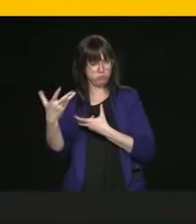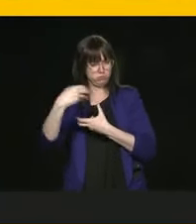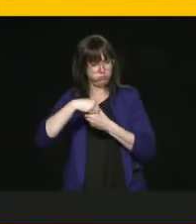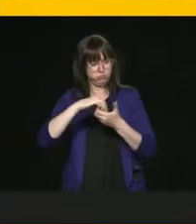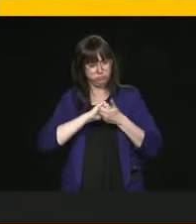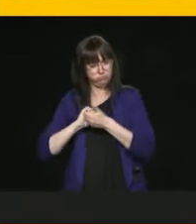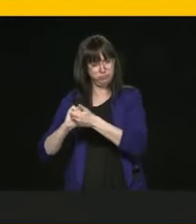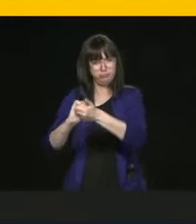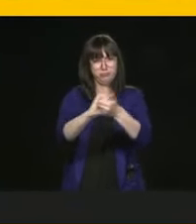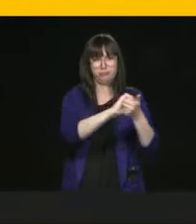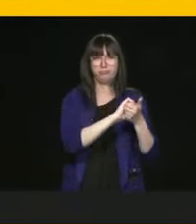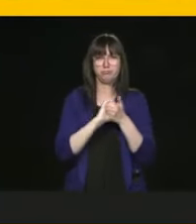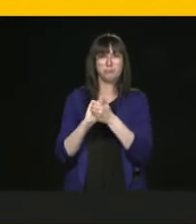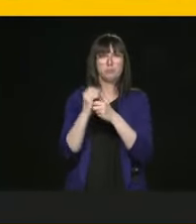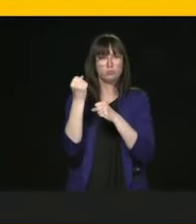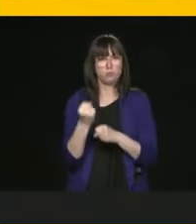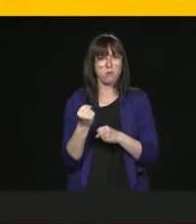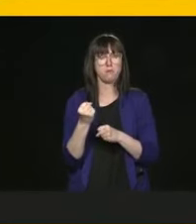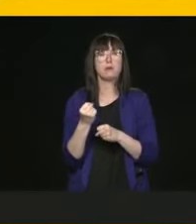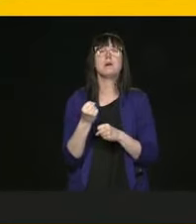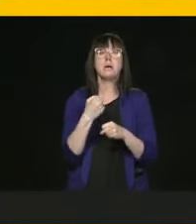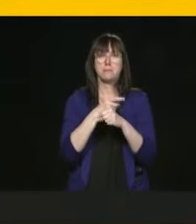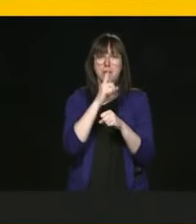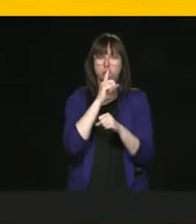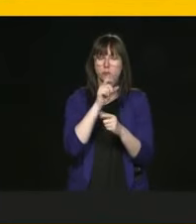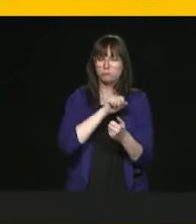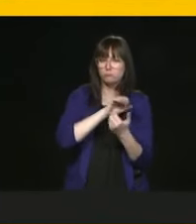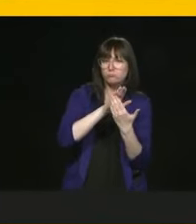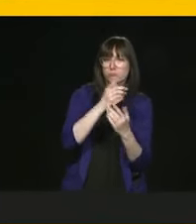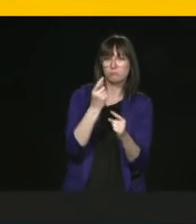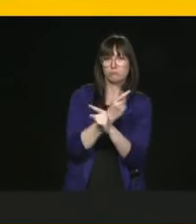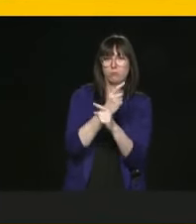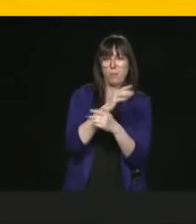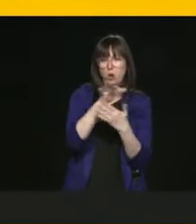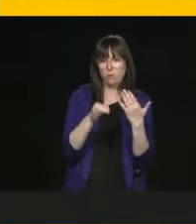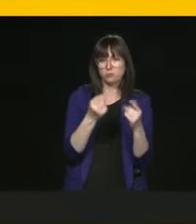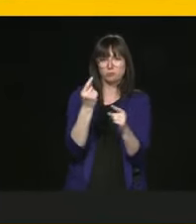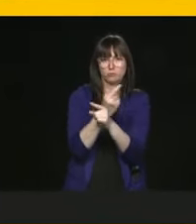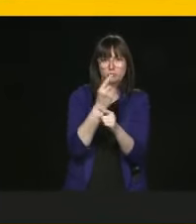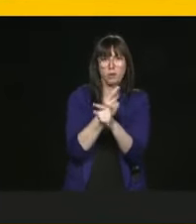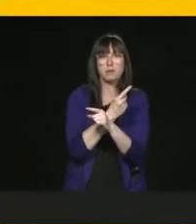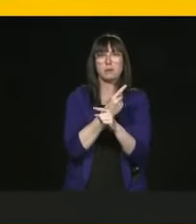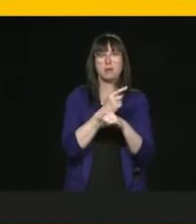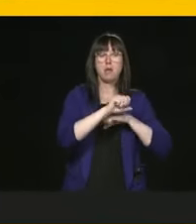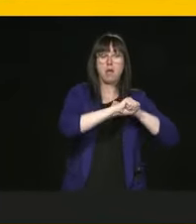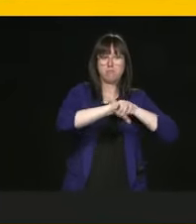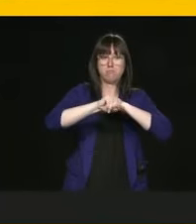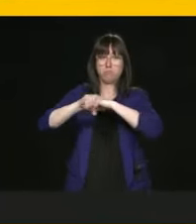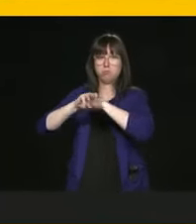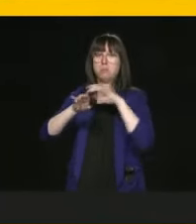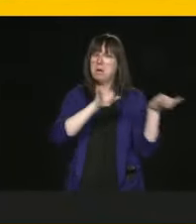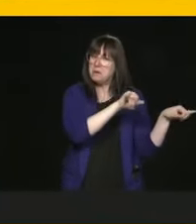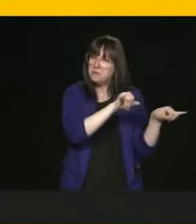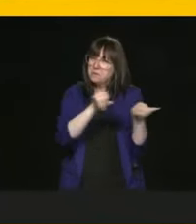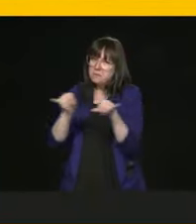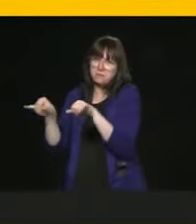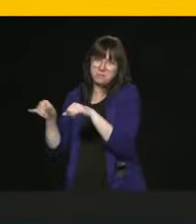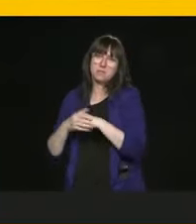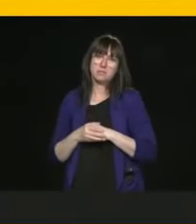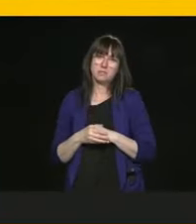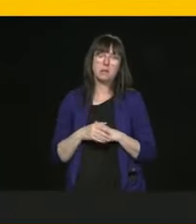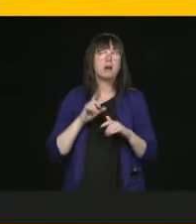communities to make sure that we're doing the right kinds of things and that we're sending the right messages to Canadians every step of the way. But the